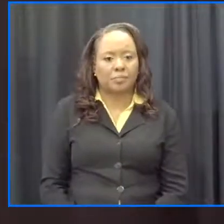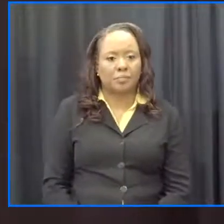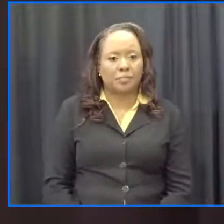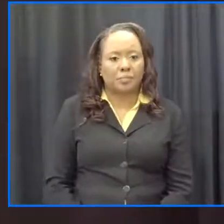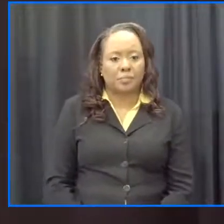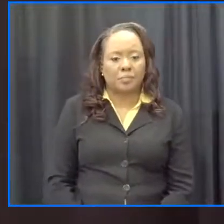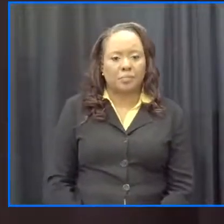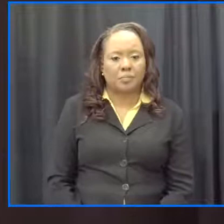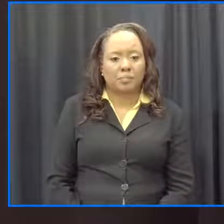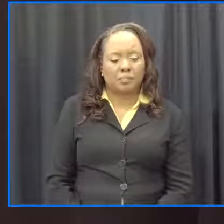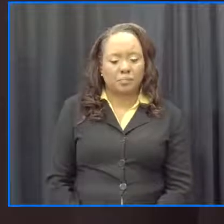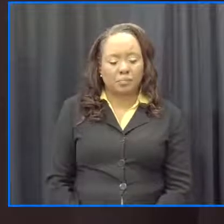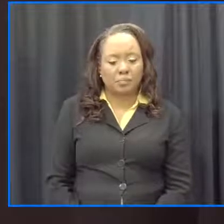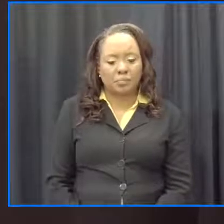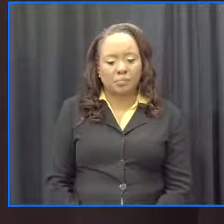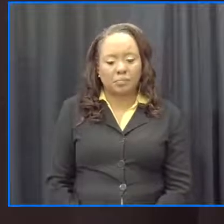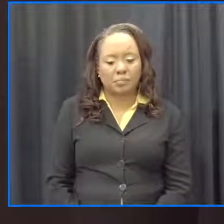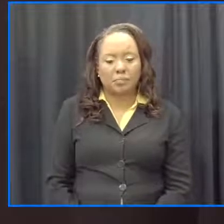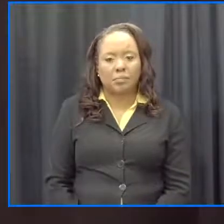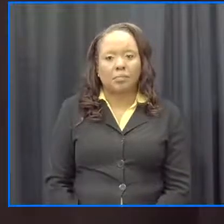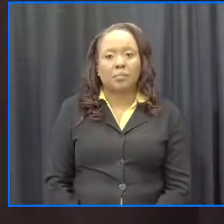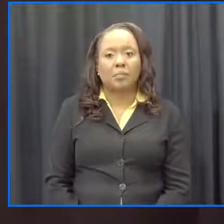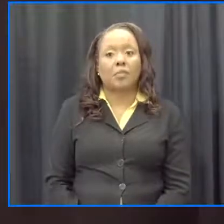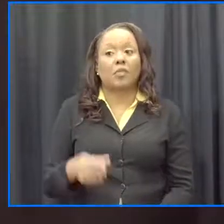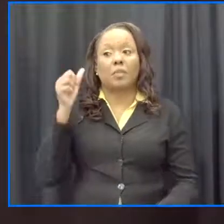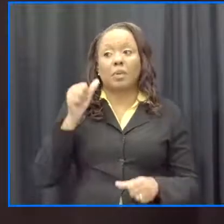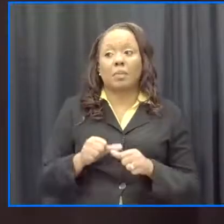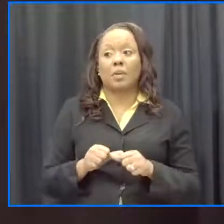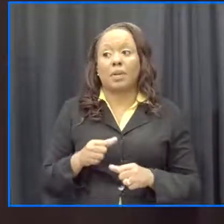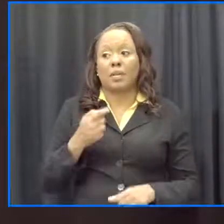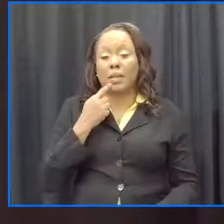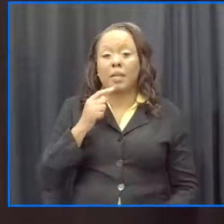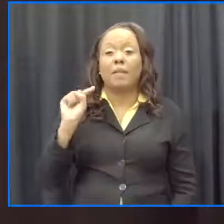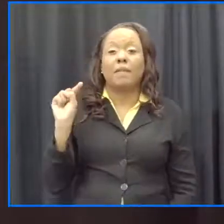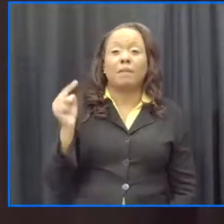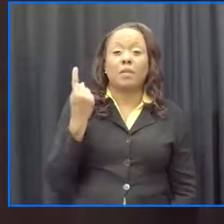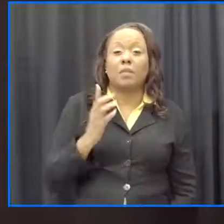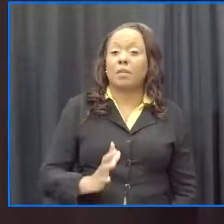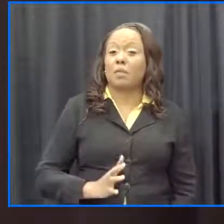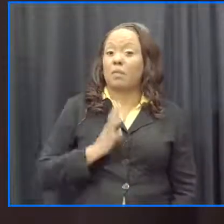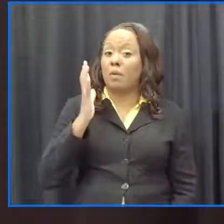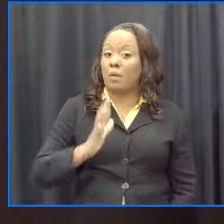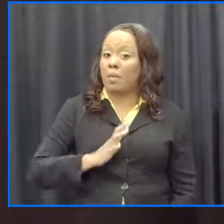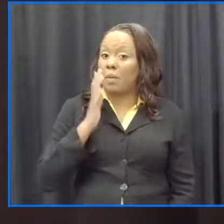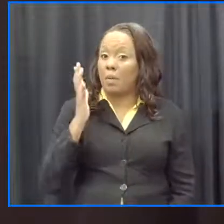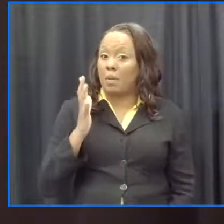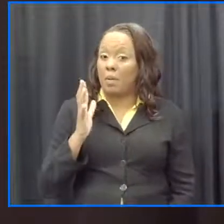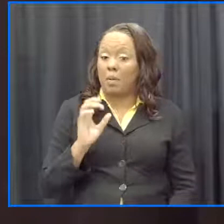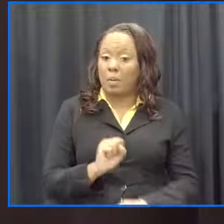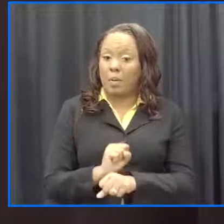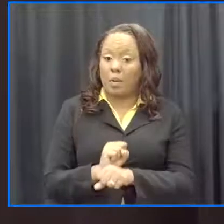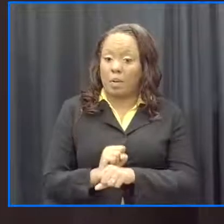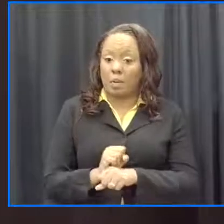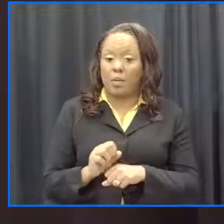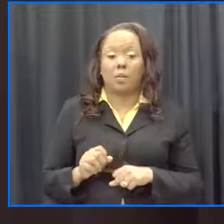I've deliberately said first formal working session because in actuality, a